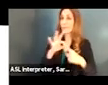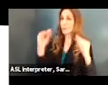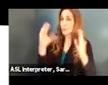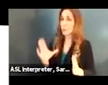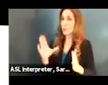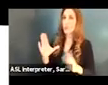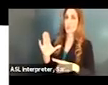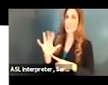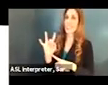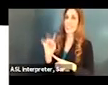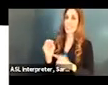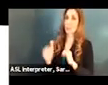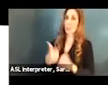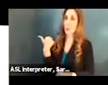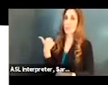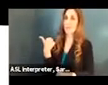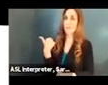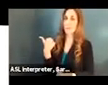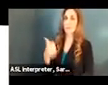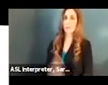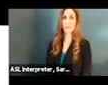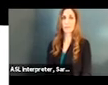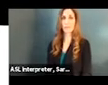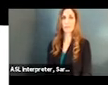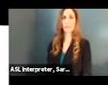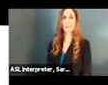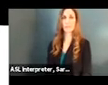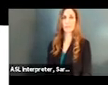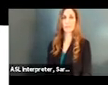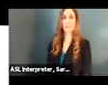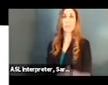80 is the most. But you're all here because AT